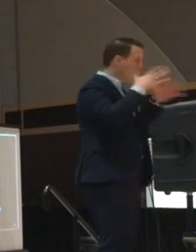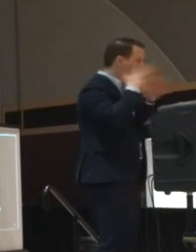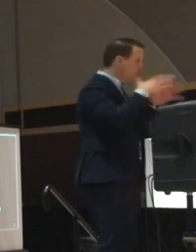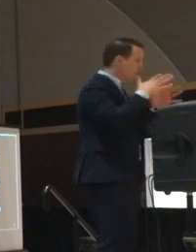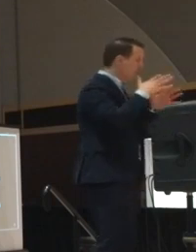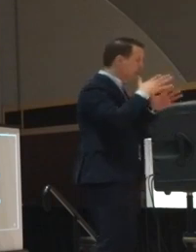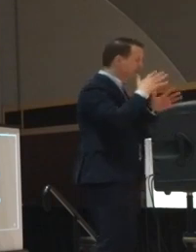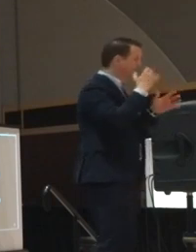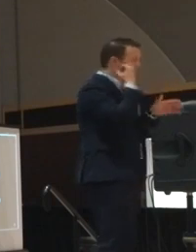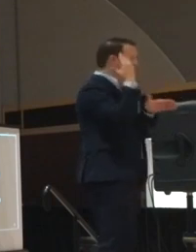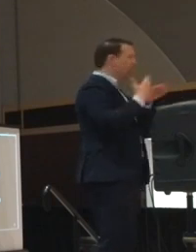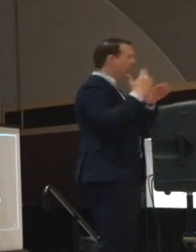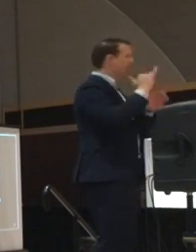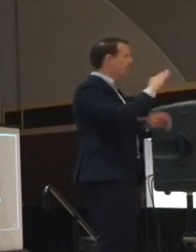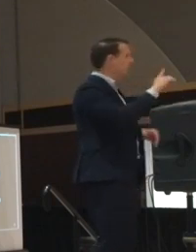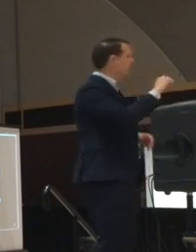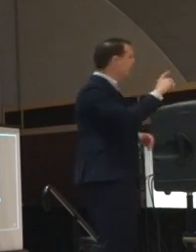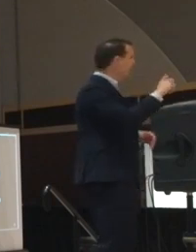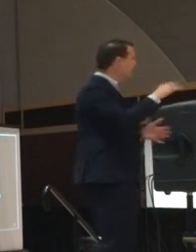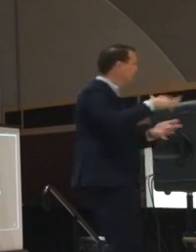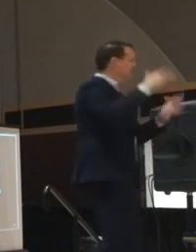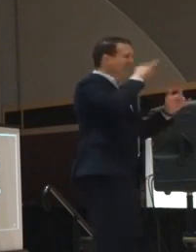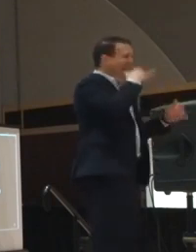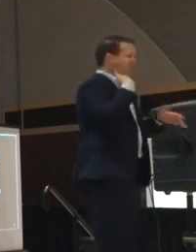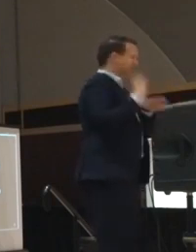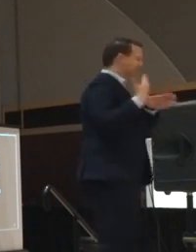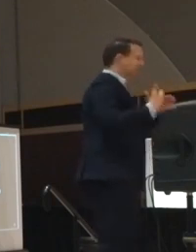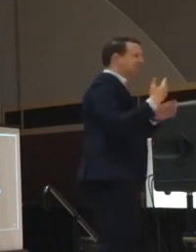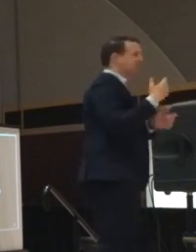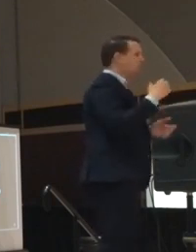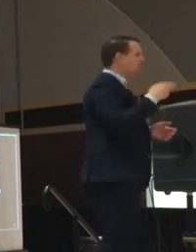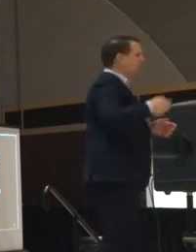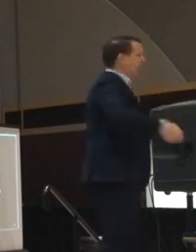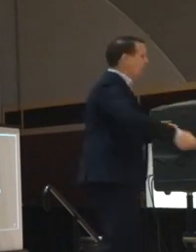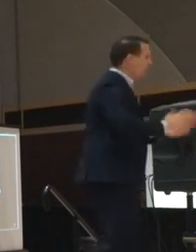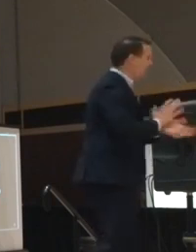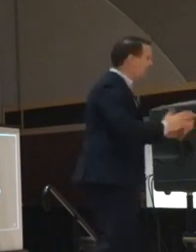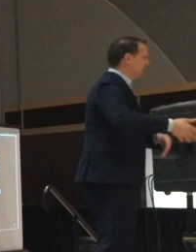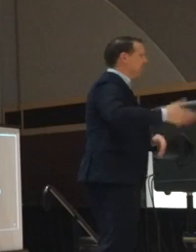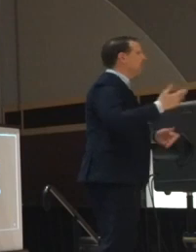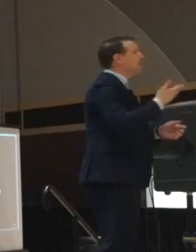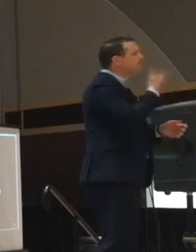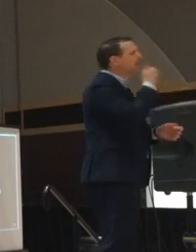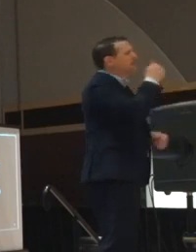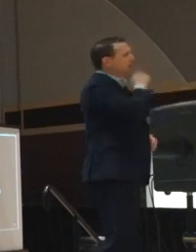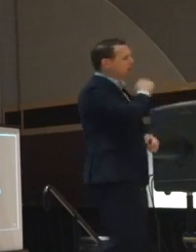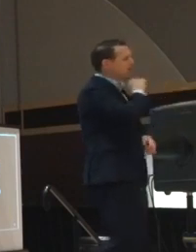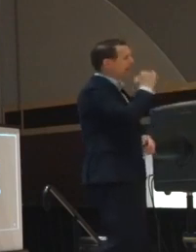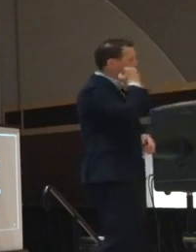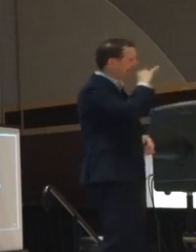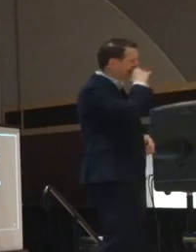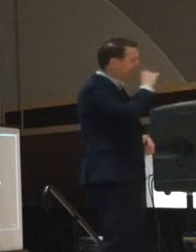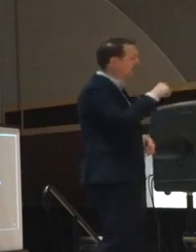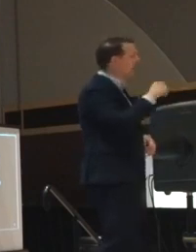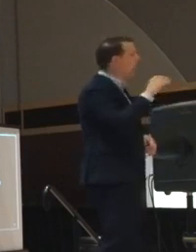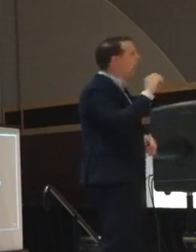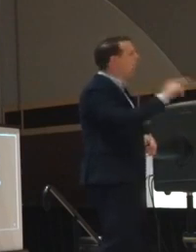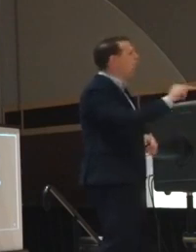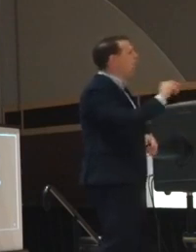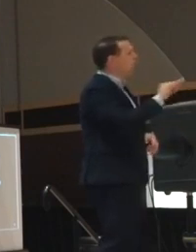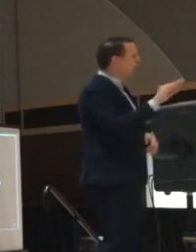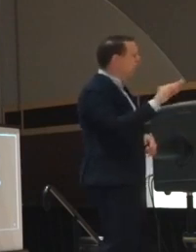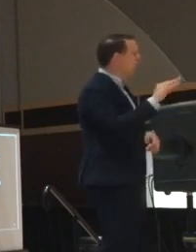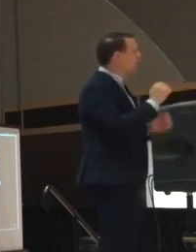kid can't stand, like a blender or a vacuum cleaner, is better tolerated if the kid can turn it on and off, where